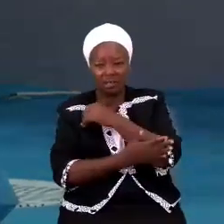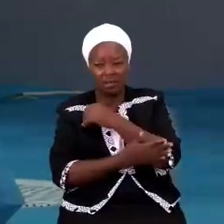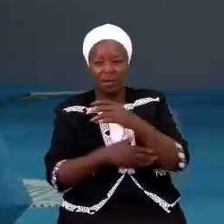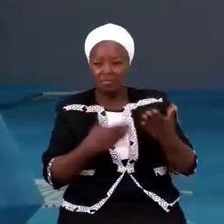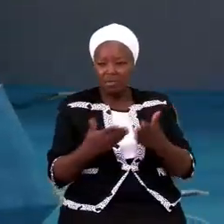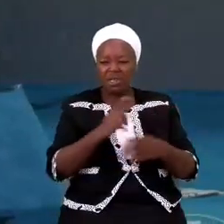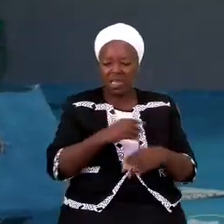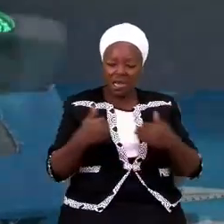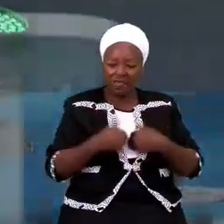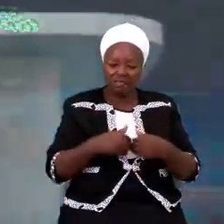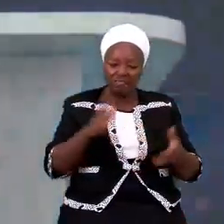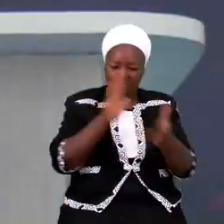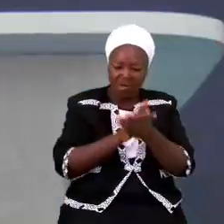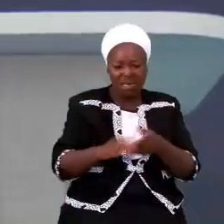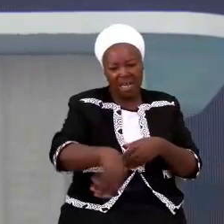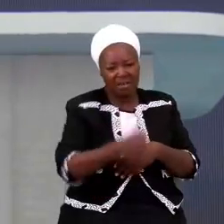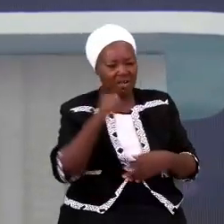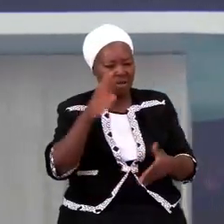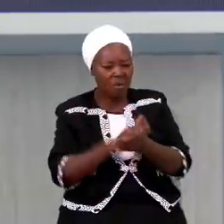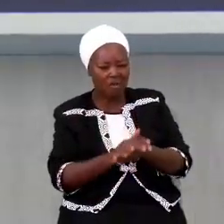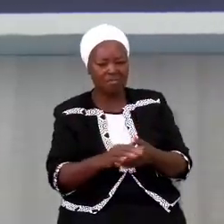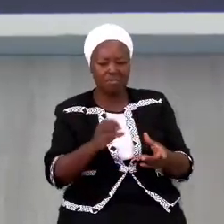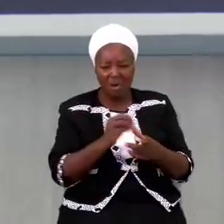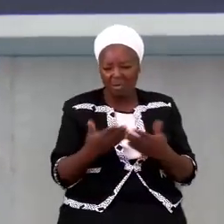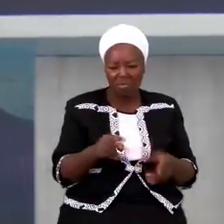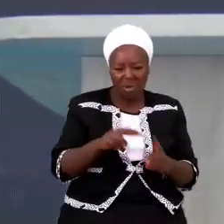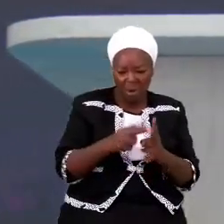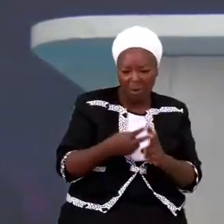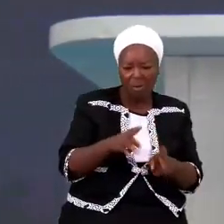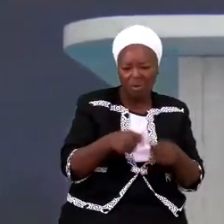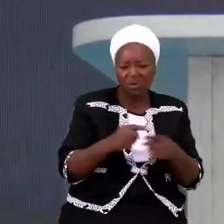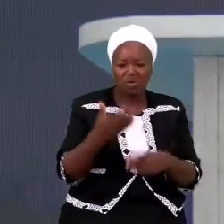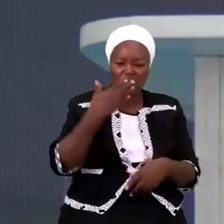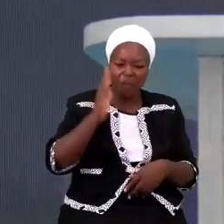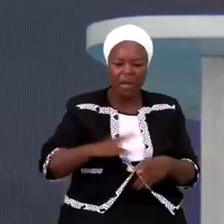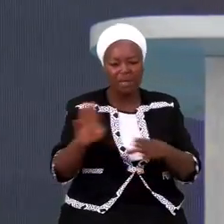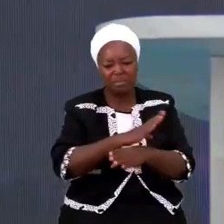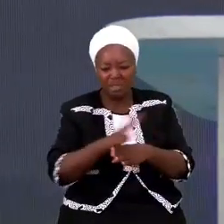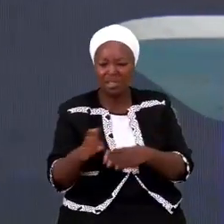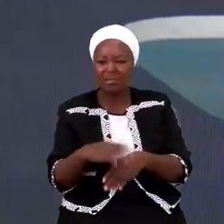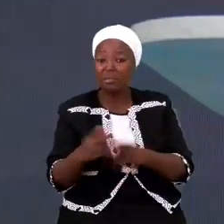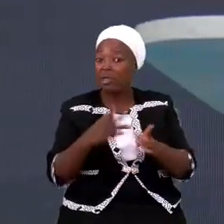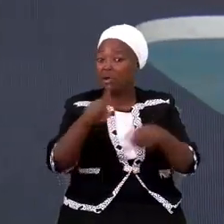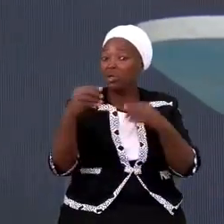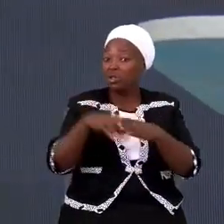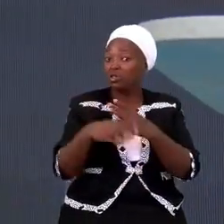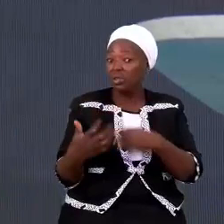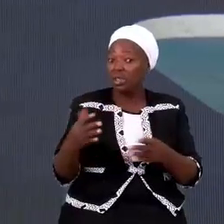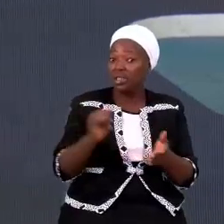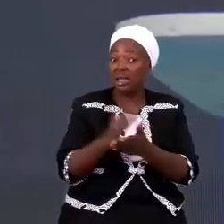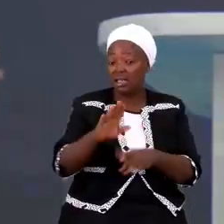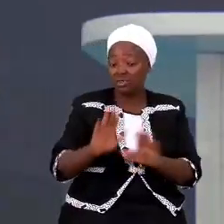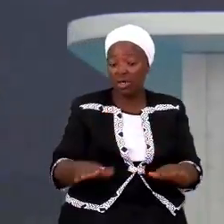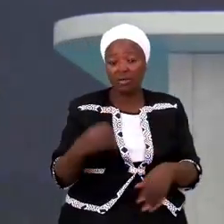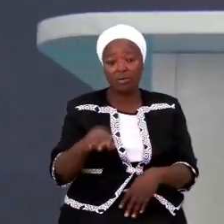into things that the child of God should not get into because of the grace available in our lives. And now